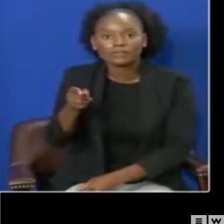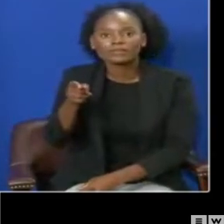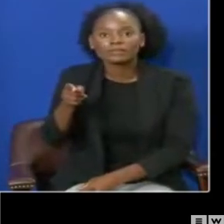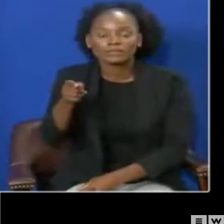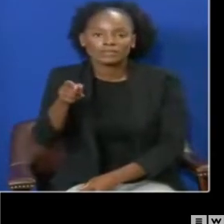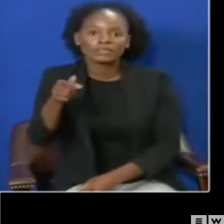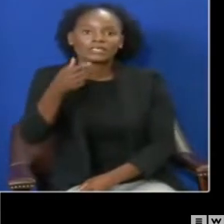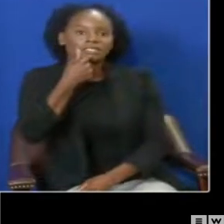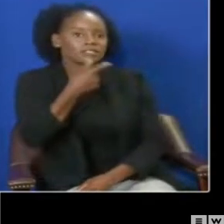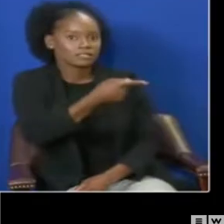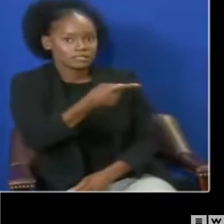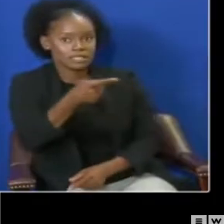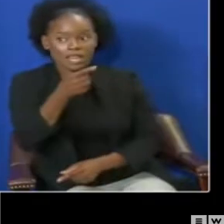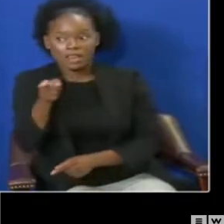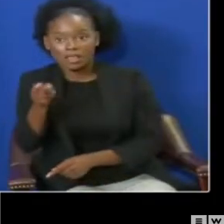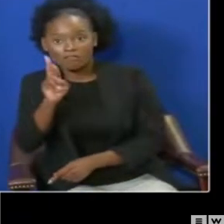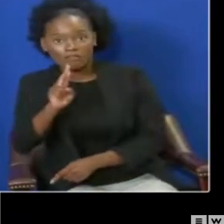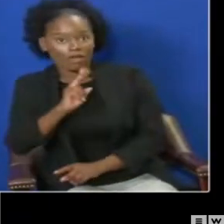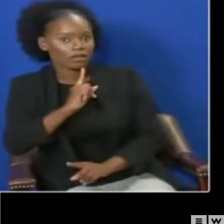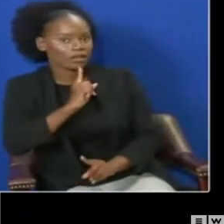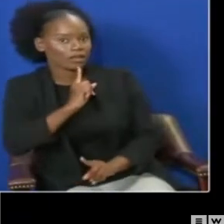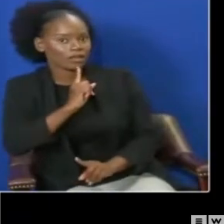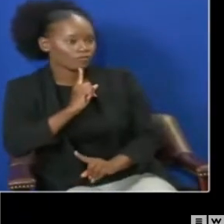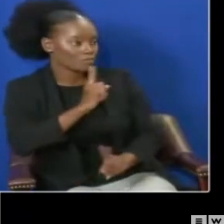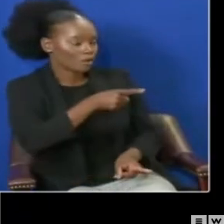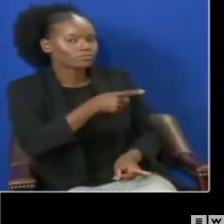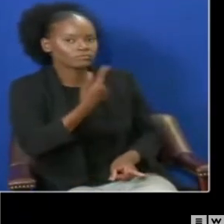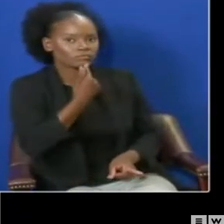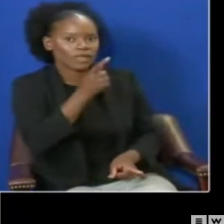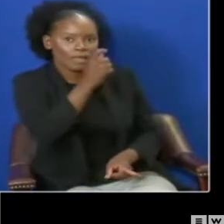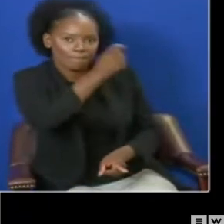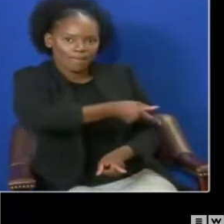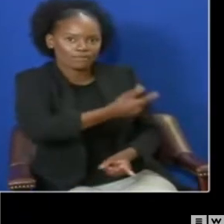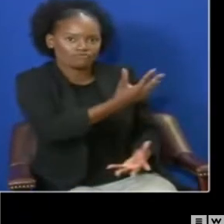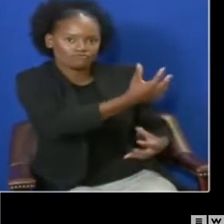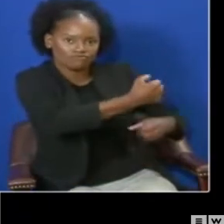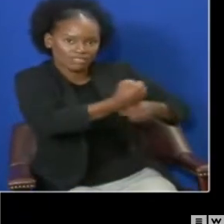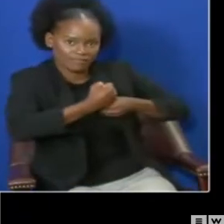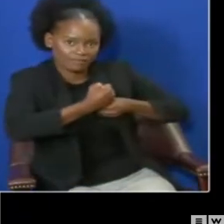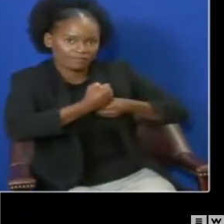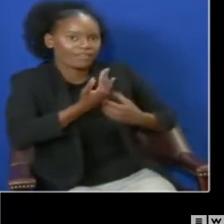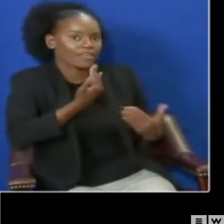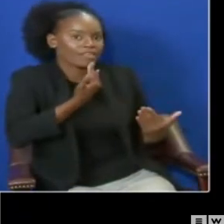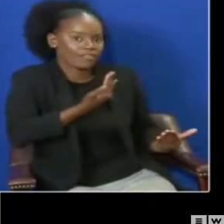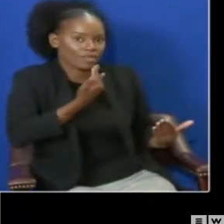thanks. And another GIF of two hands clasping.